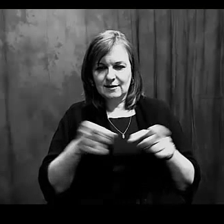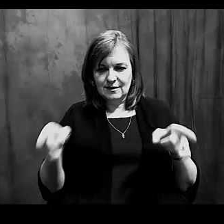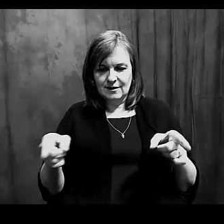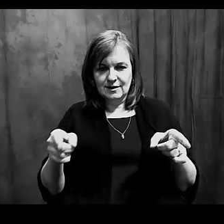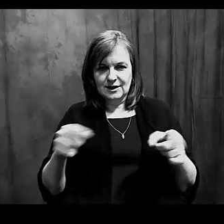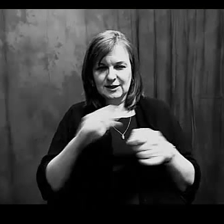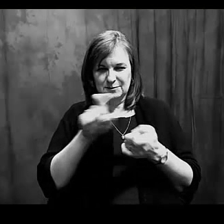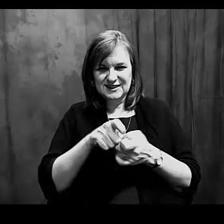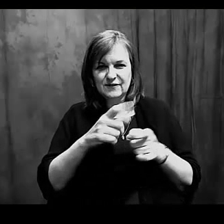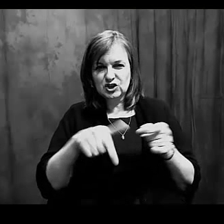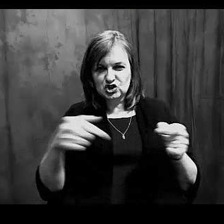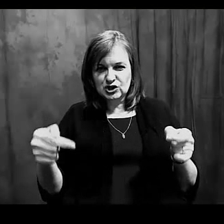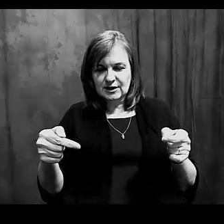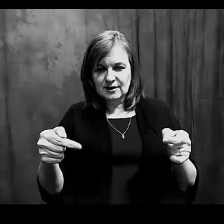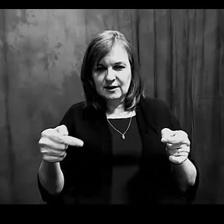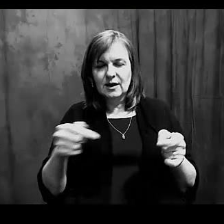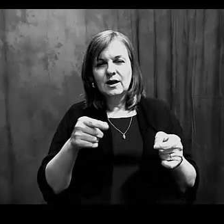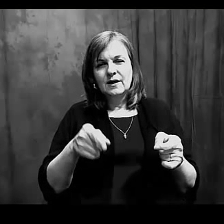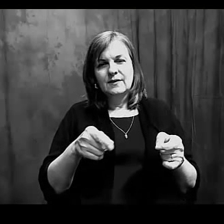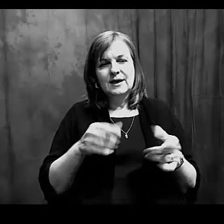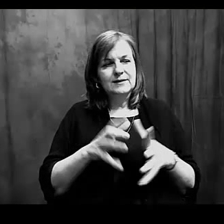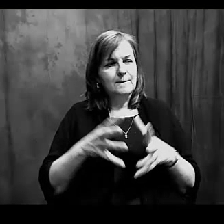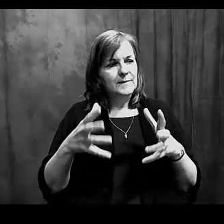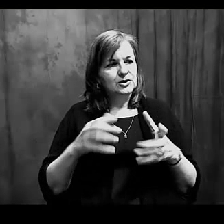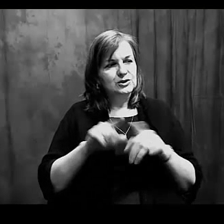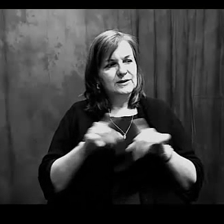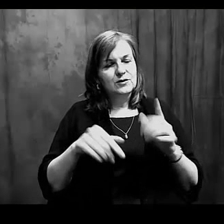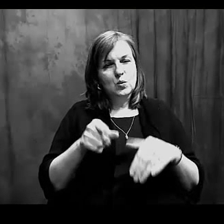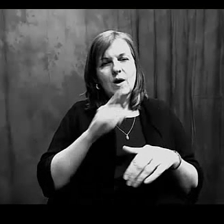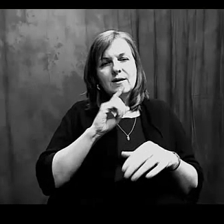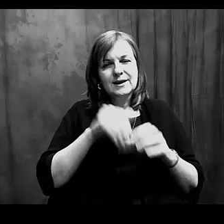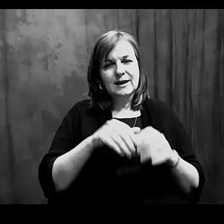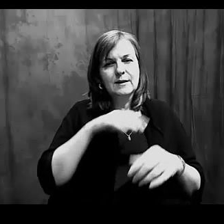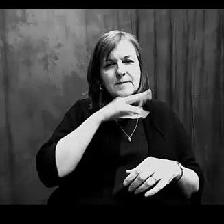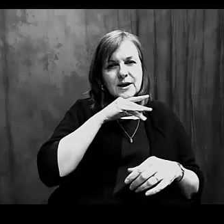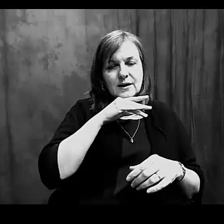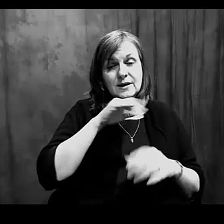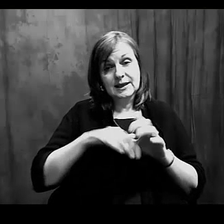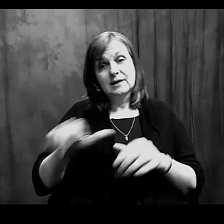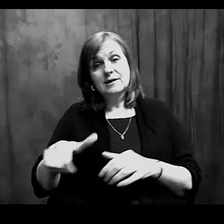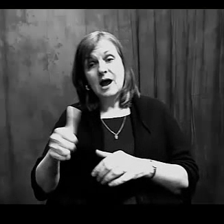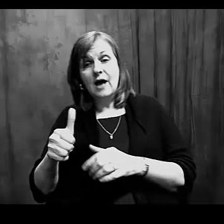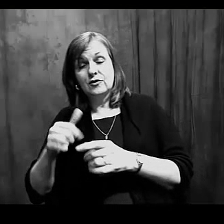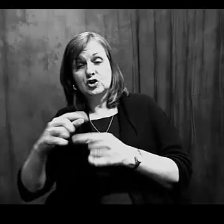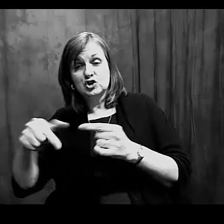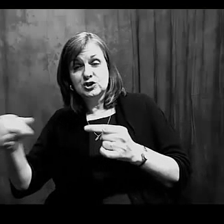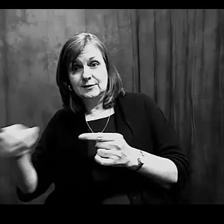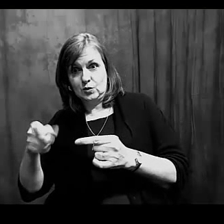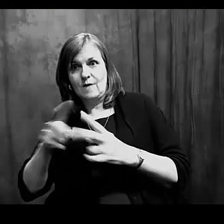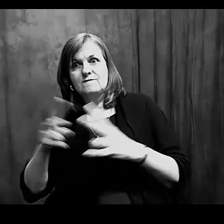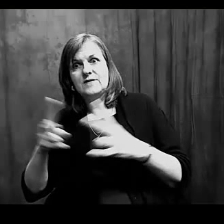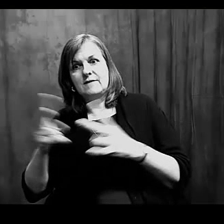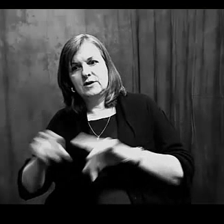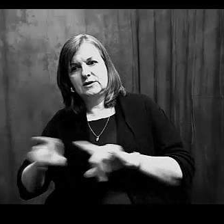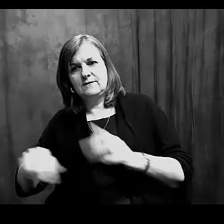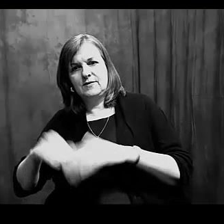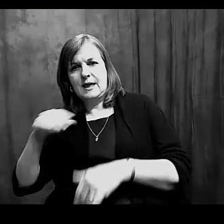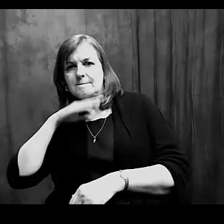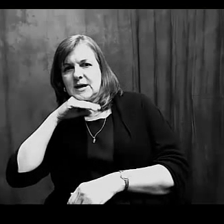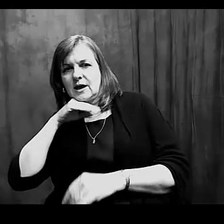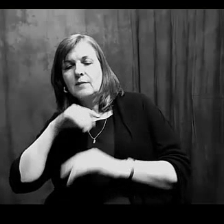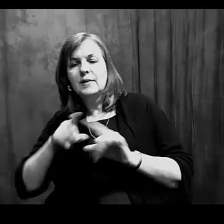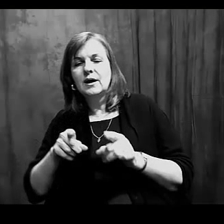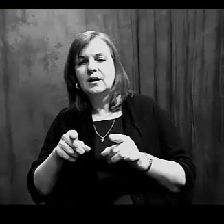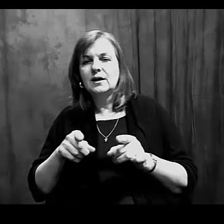this gene region, how different you are from a pig. Now in other gene regions, you're very different from a pig. But in this one,